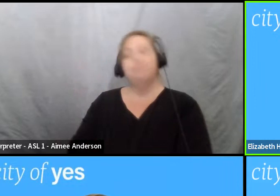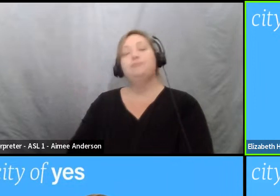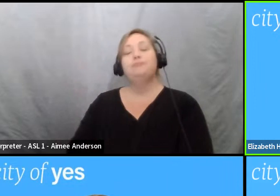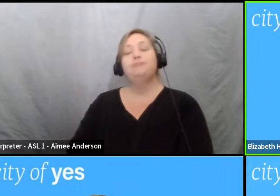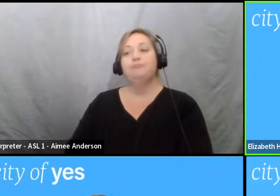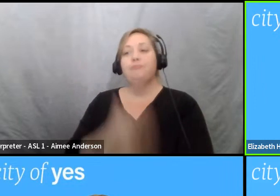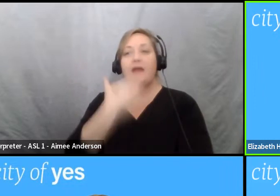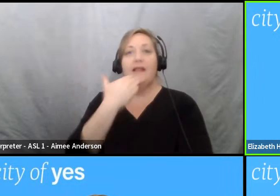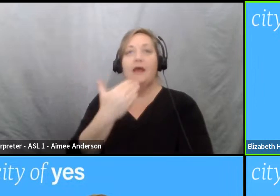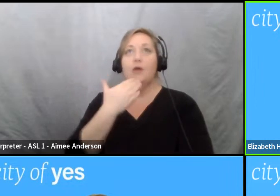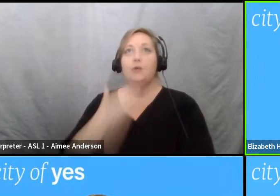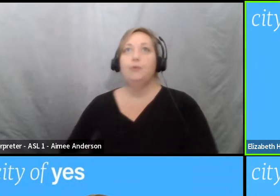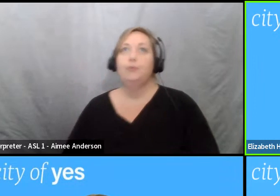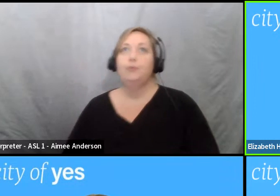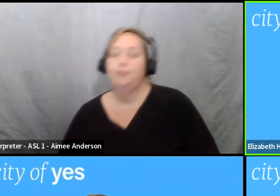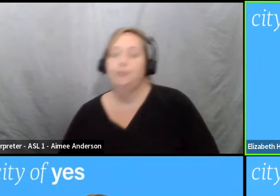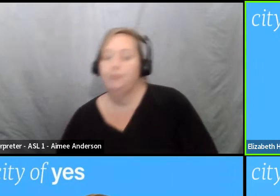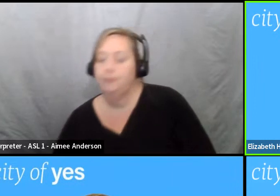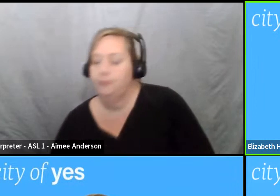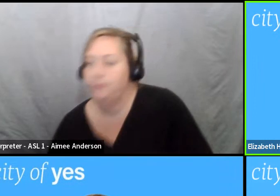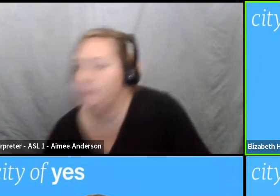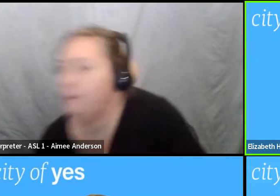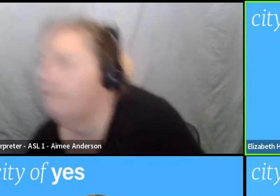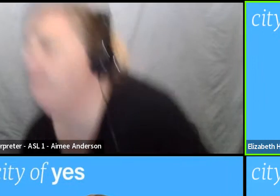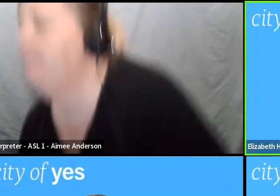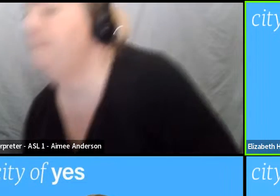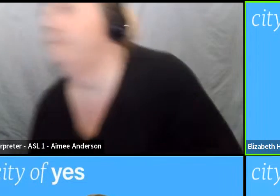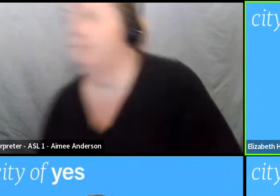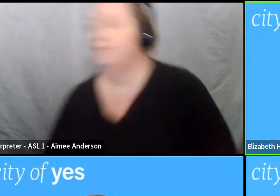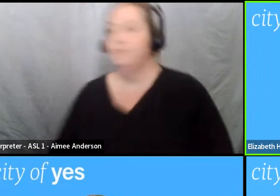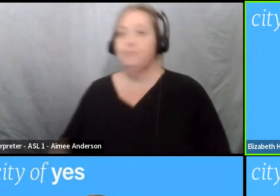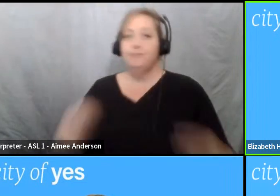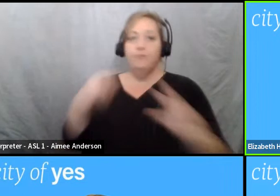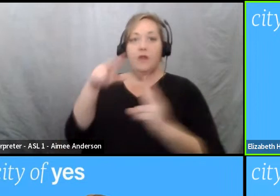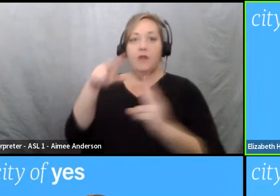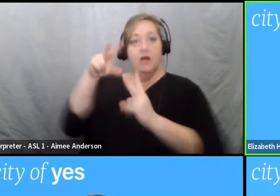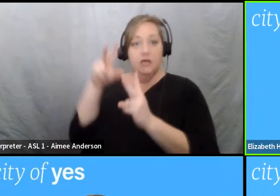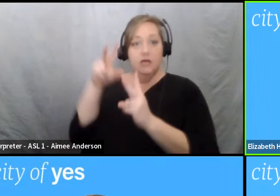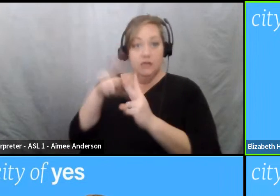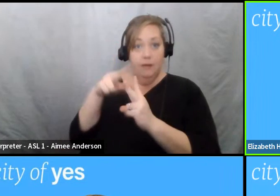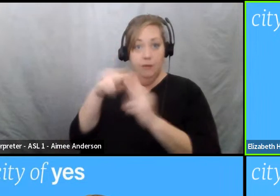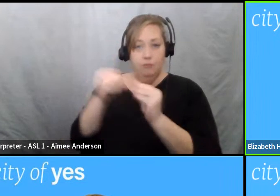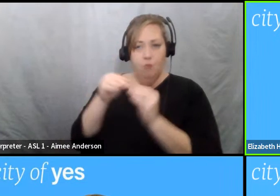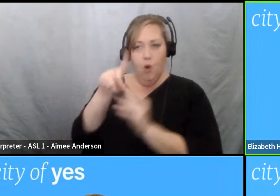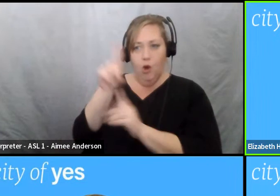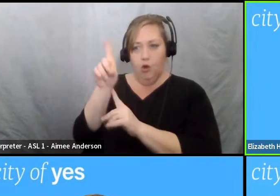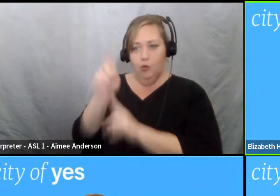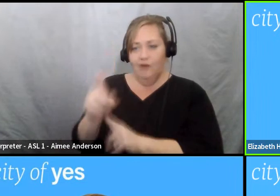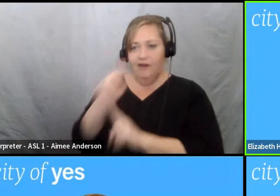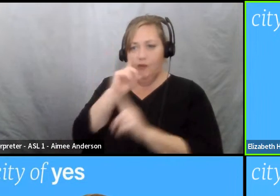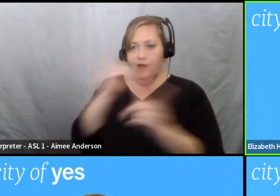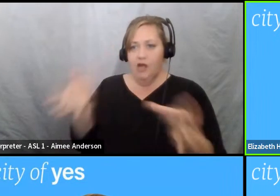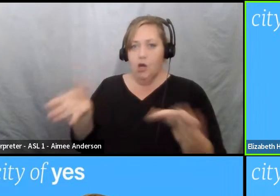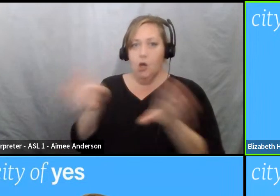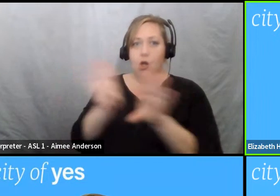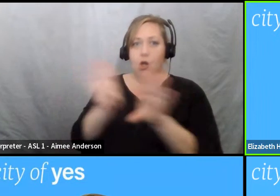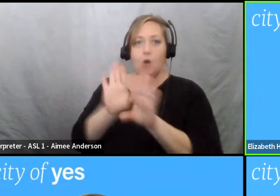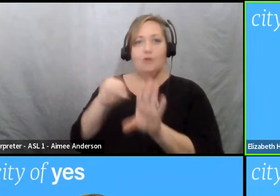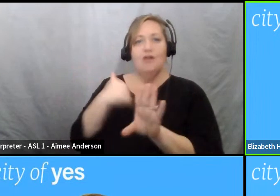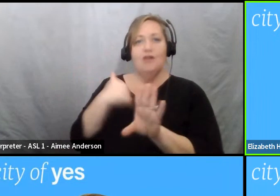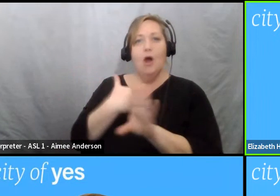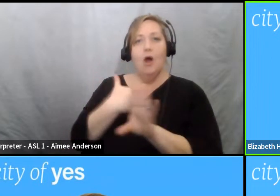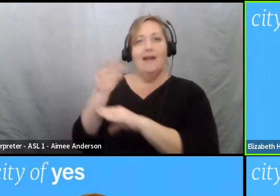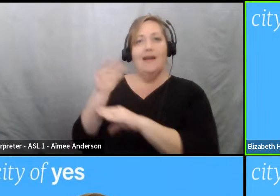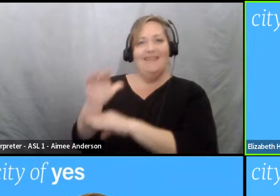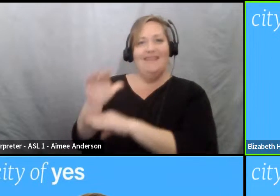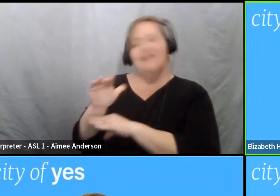Thank you. Just a couple more questions as we wind down our evening.